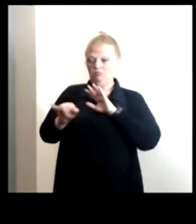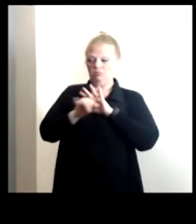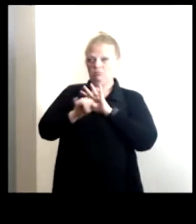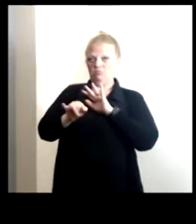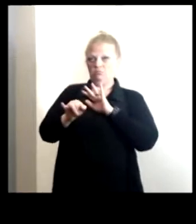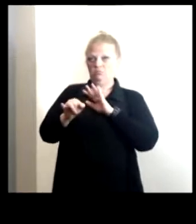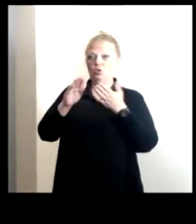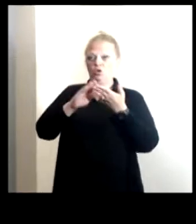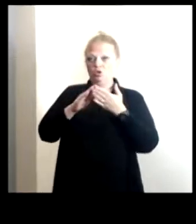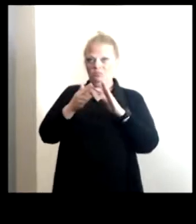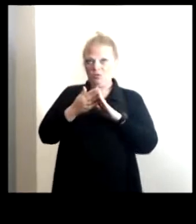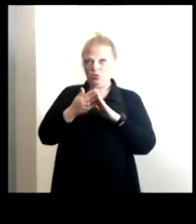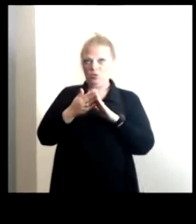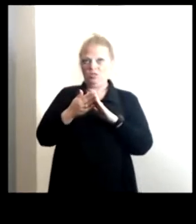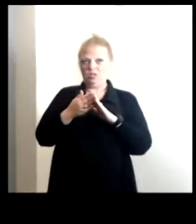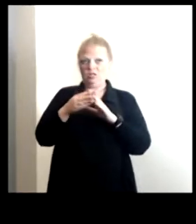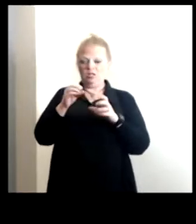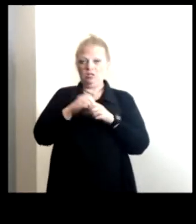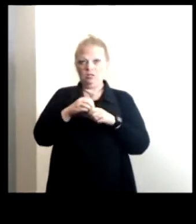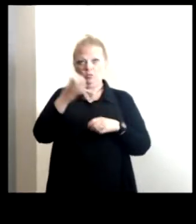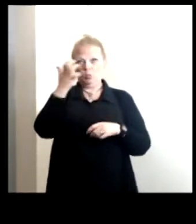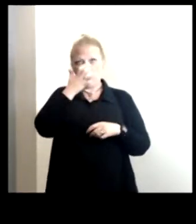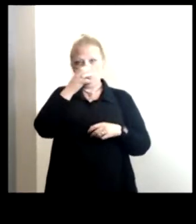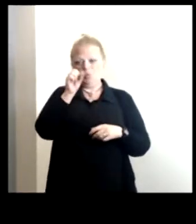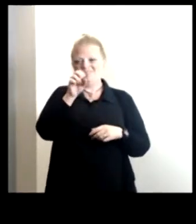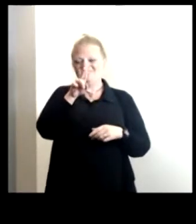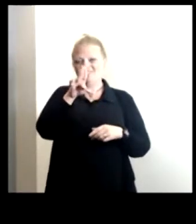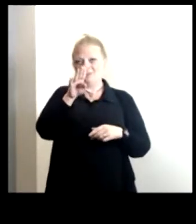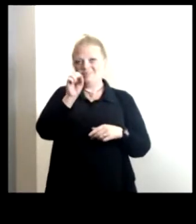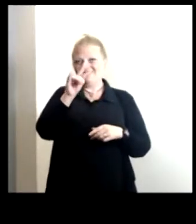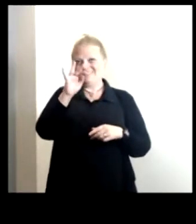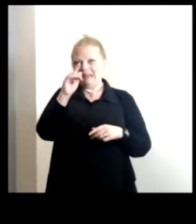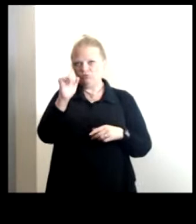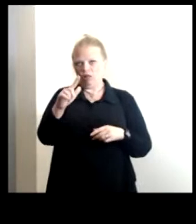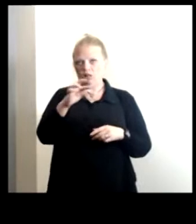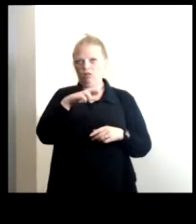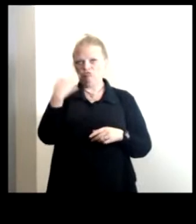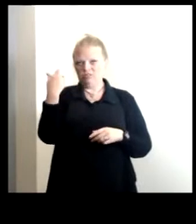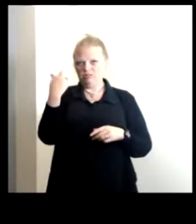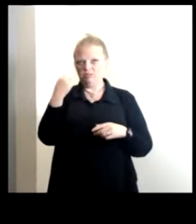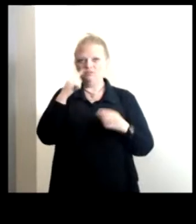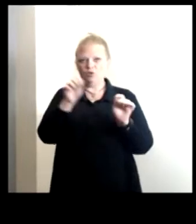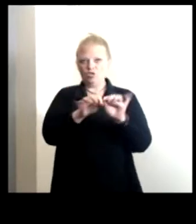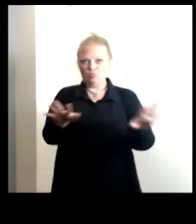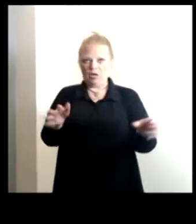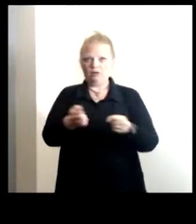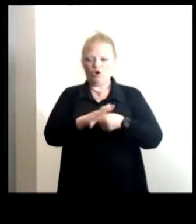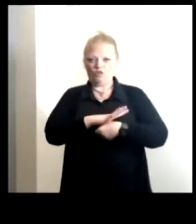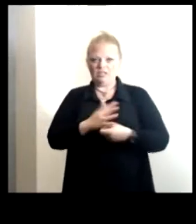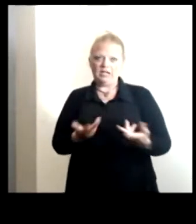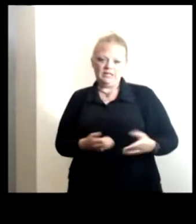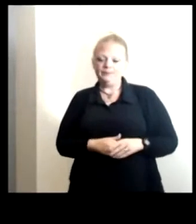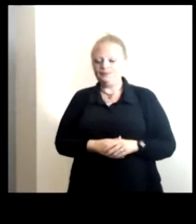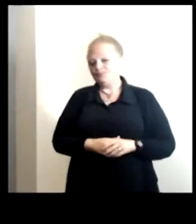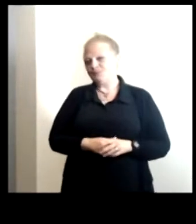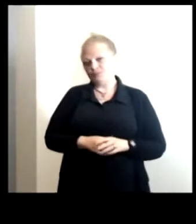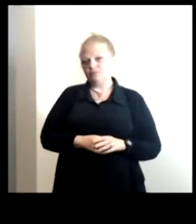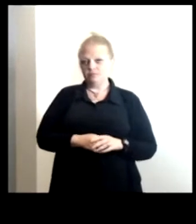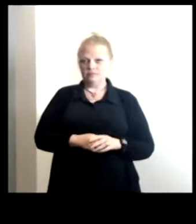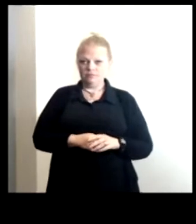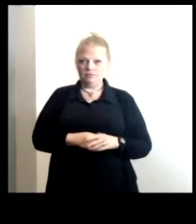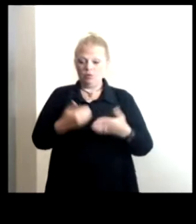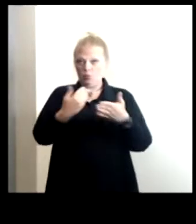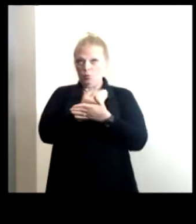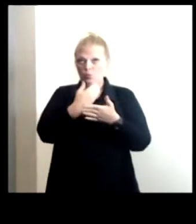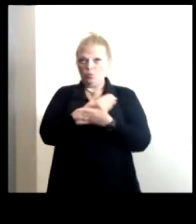as a community in substantial risk of community spread of COVID-19. Now,